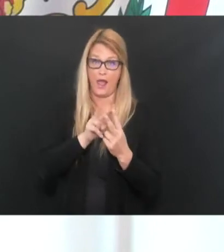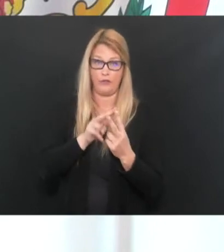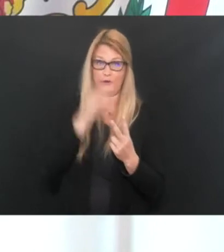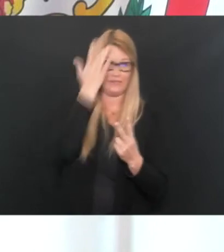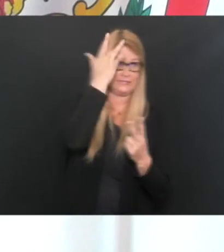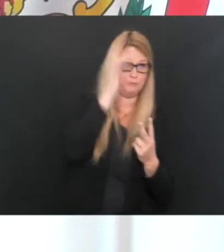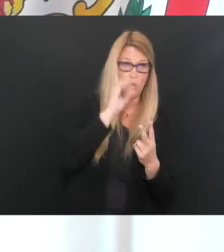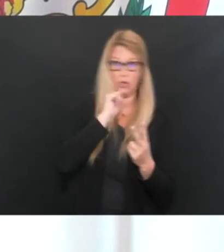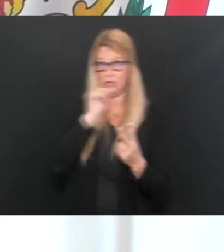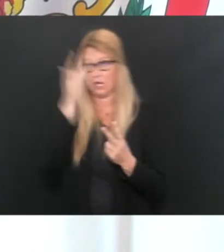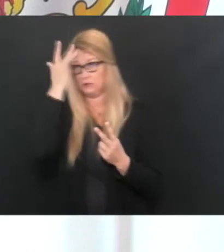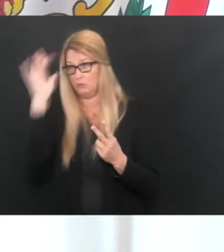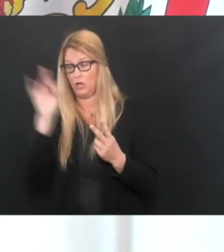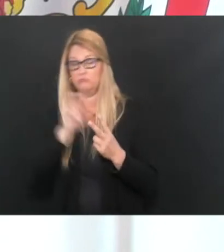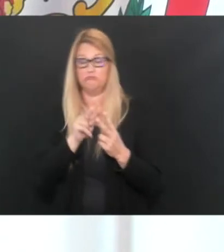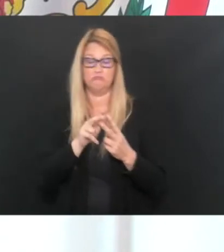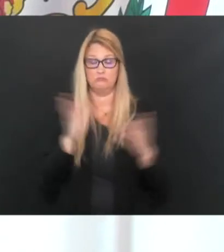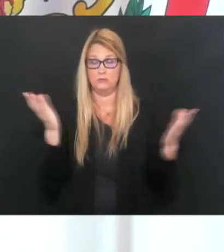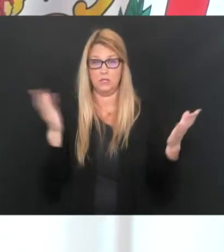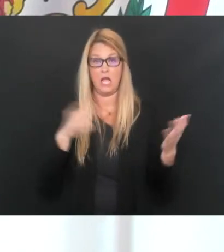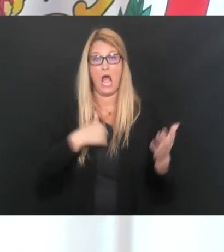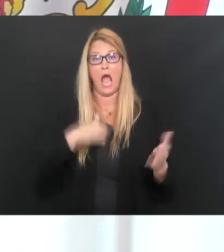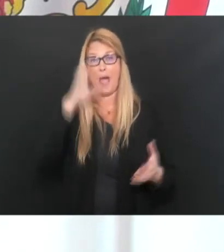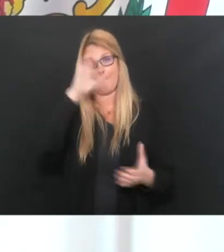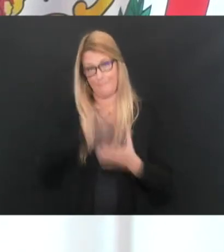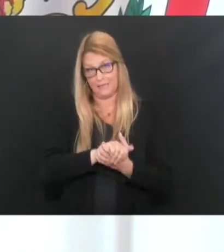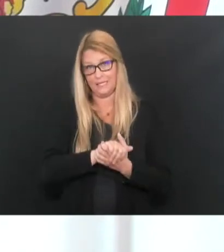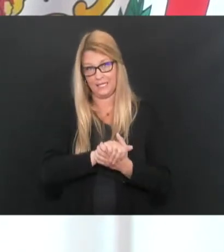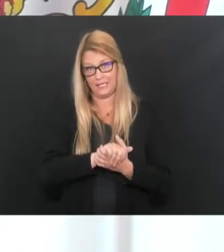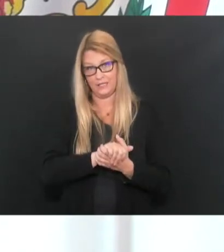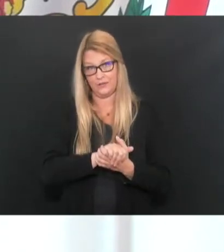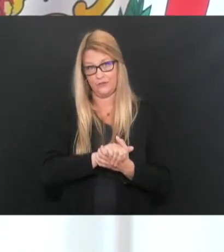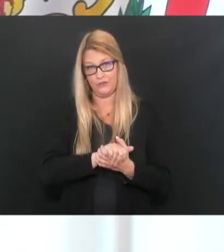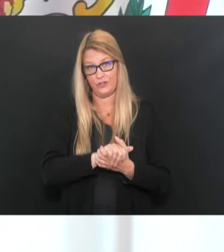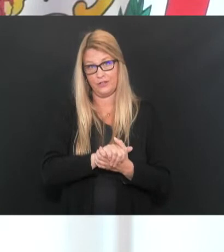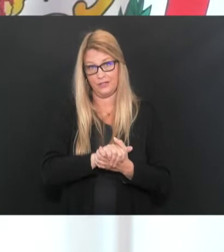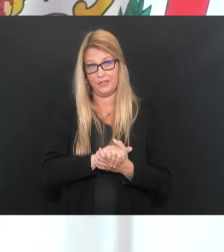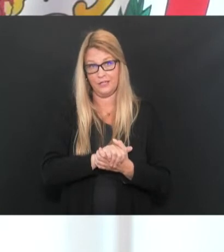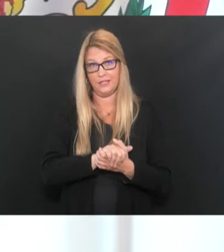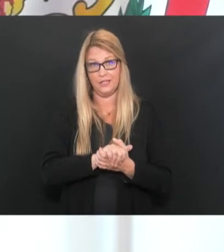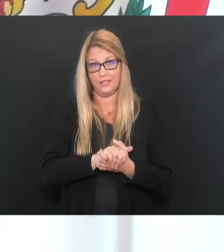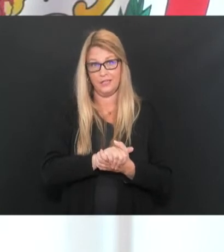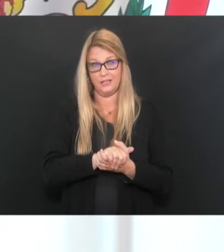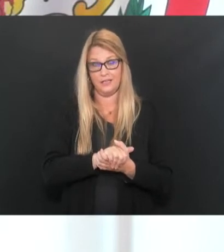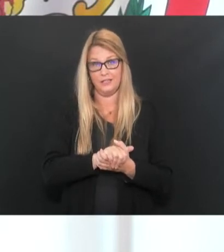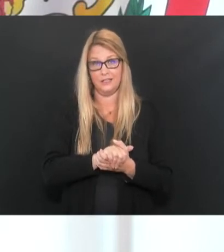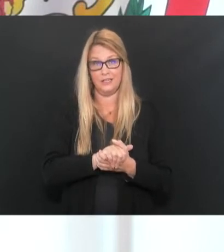my standpoint, I absolutely believe with all in me that